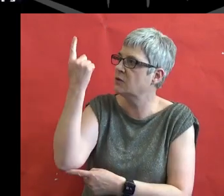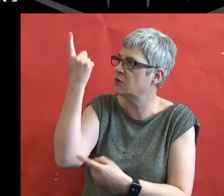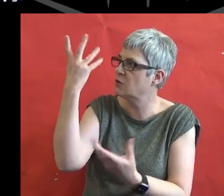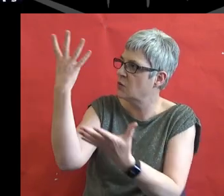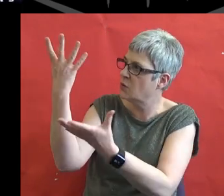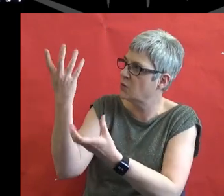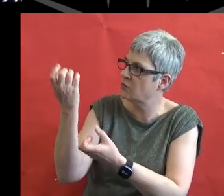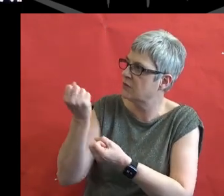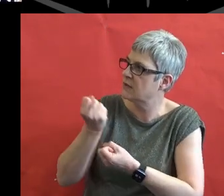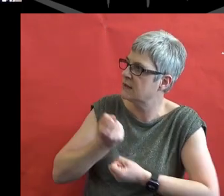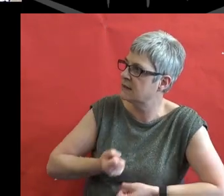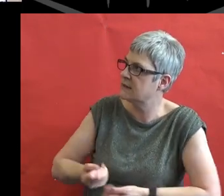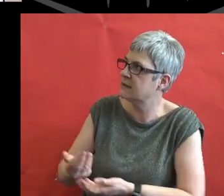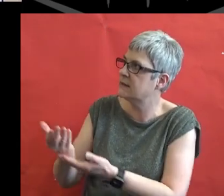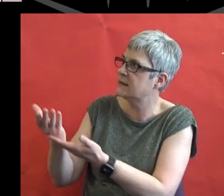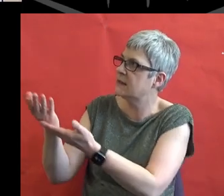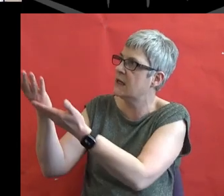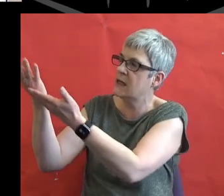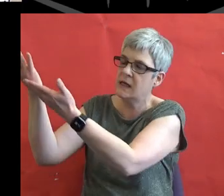judgment you